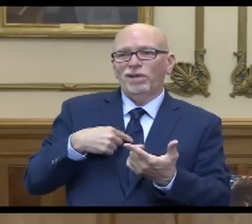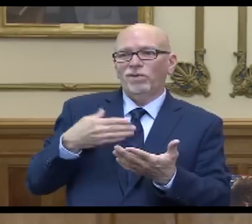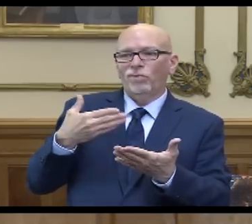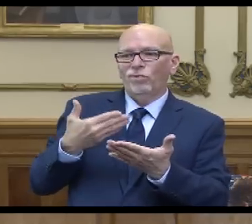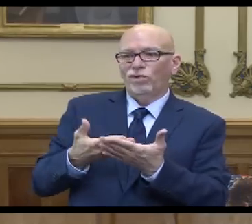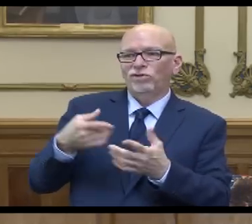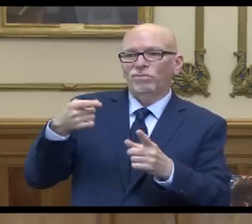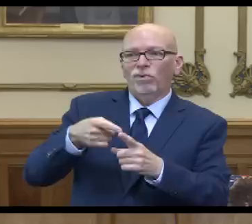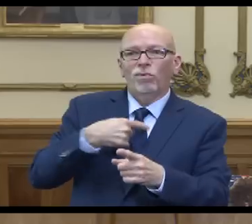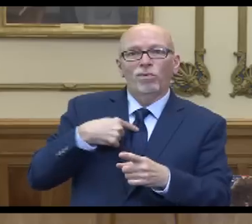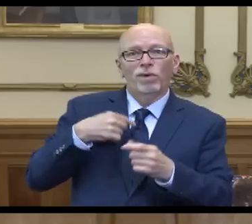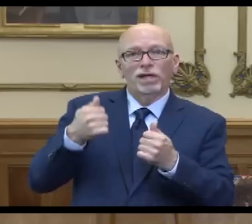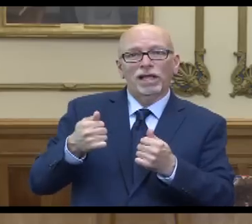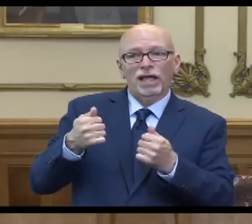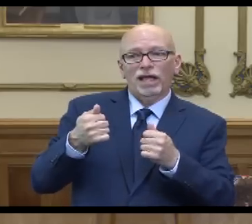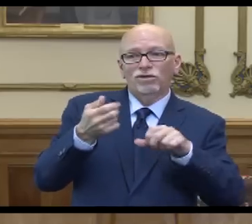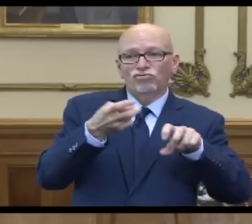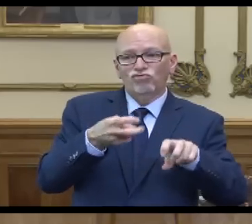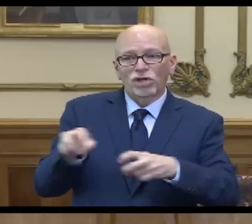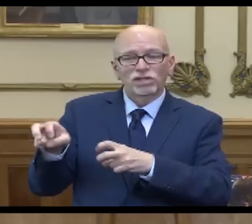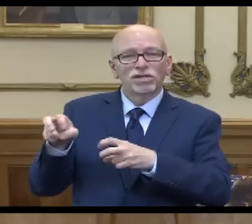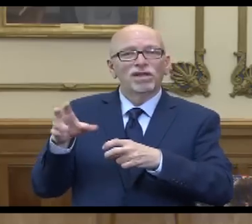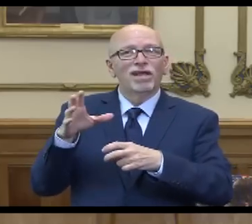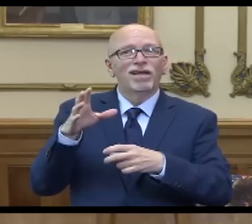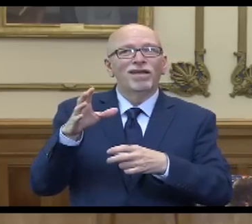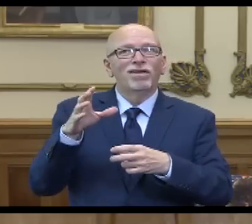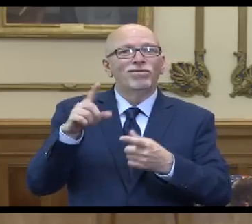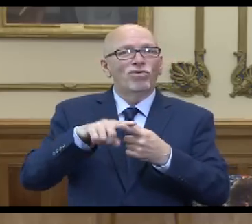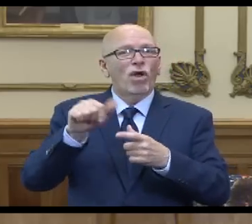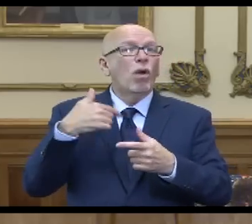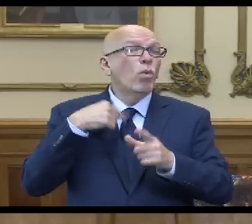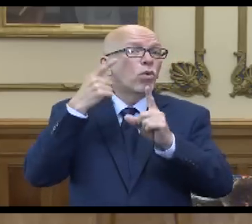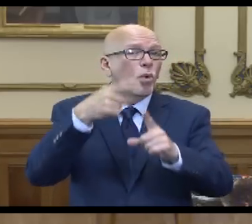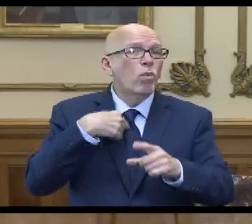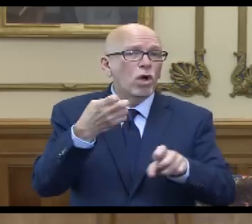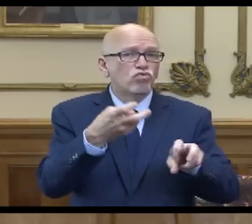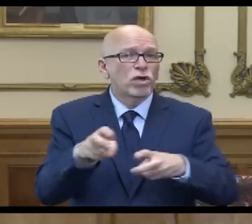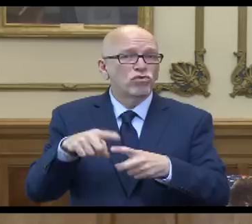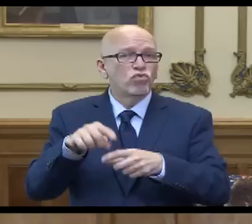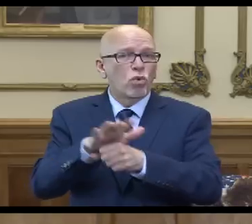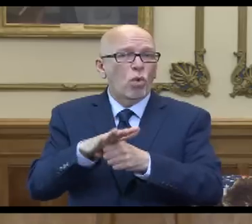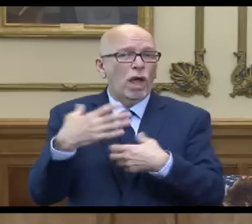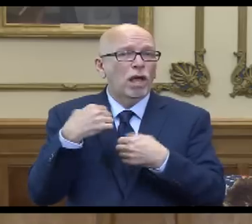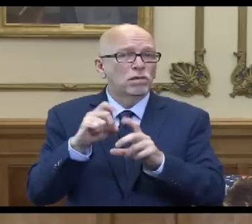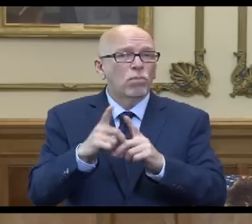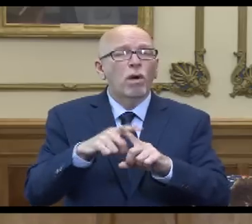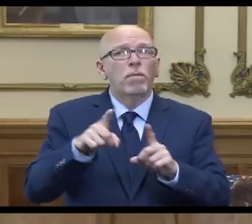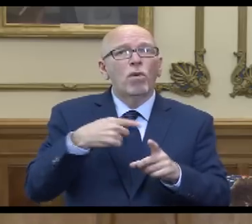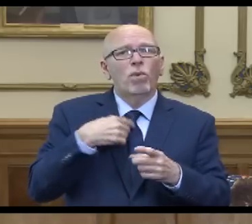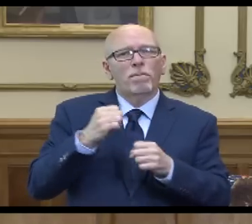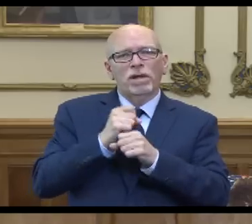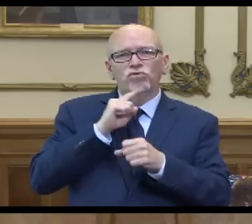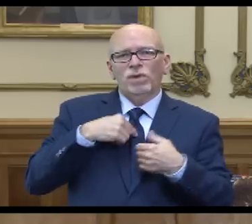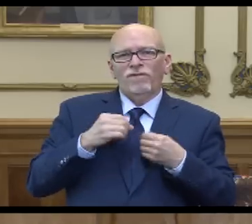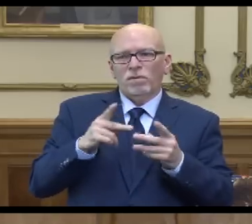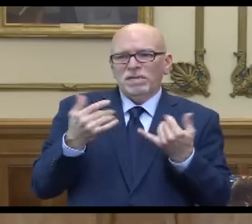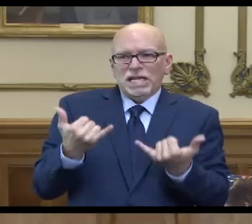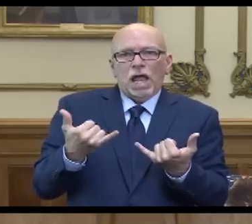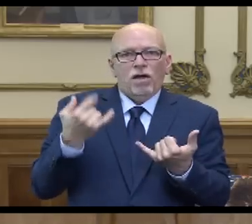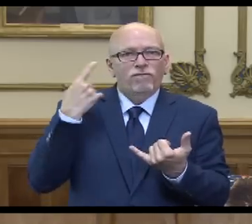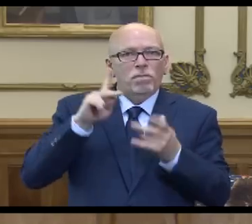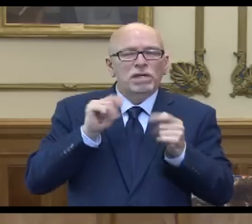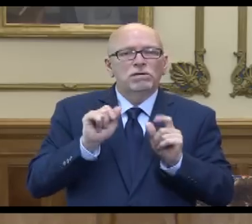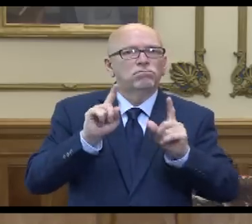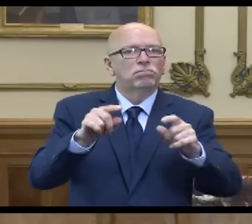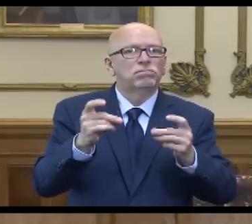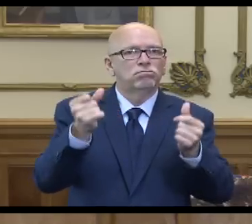we can transition this over, and ultimately that is our goal, we are trying to make sure that we have that opportunity for individuals to